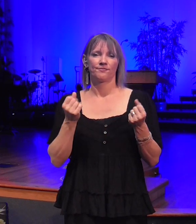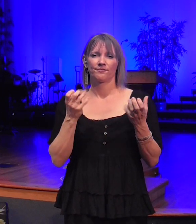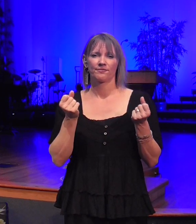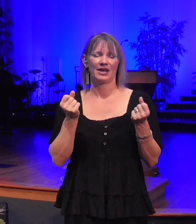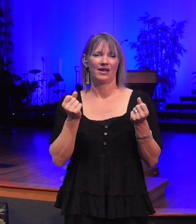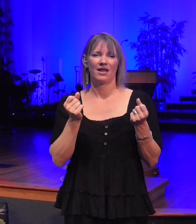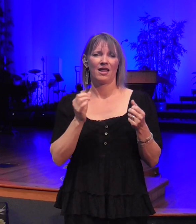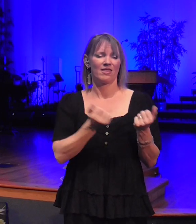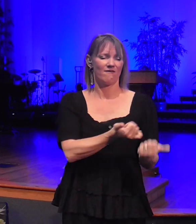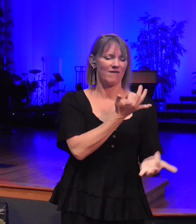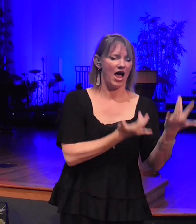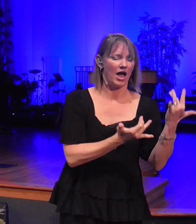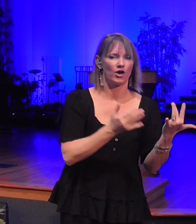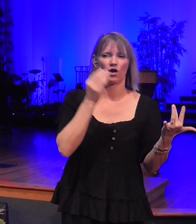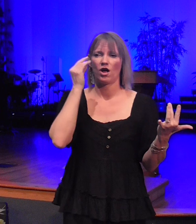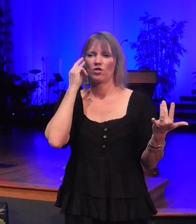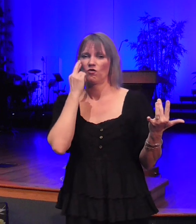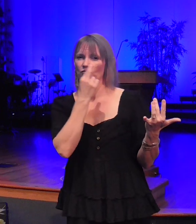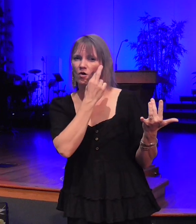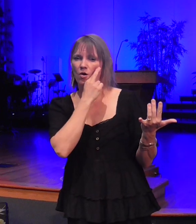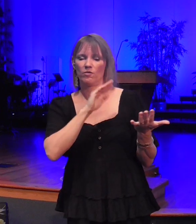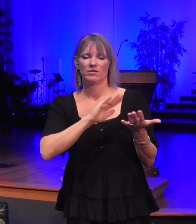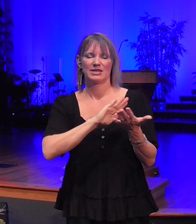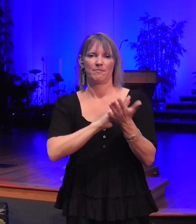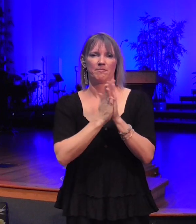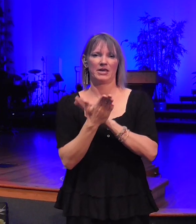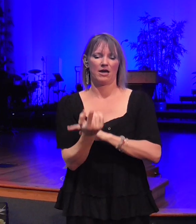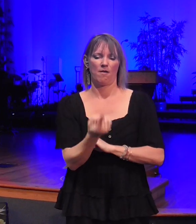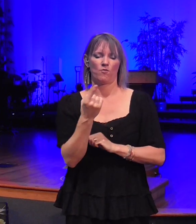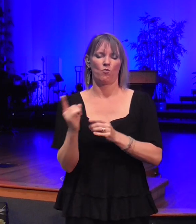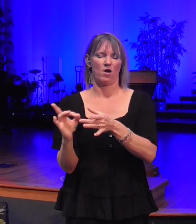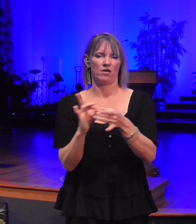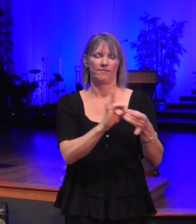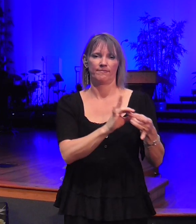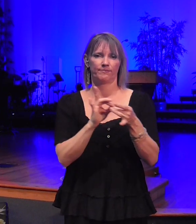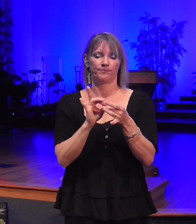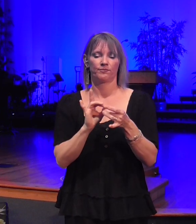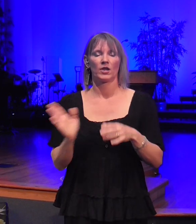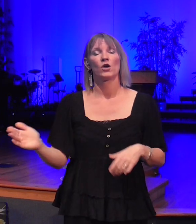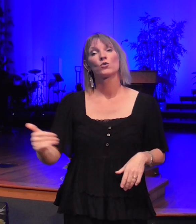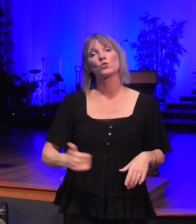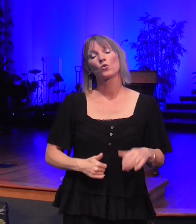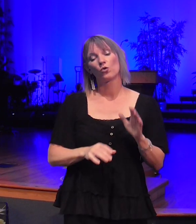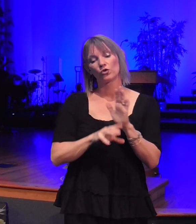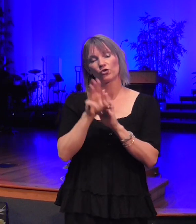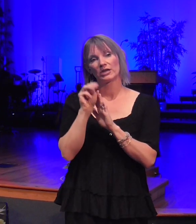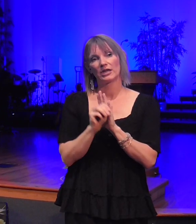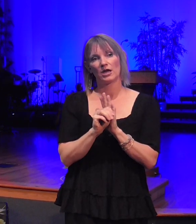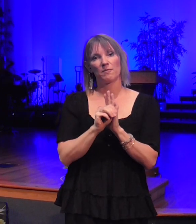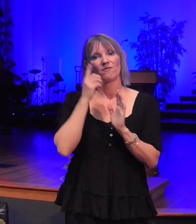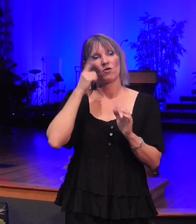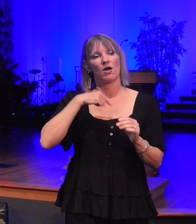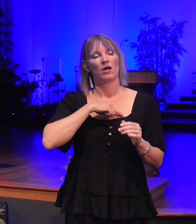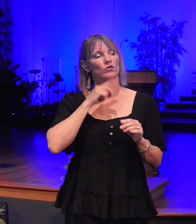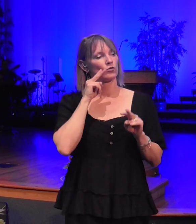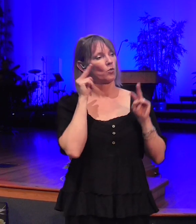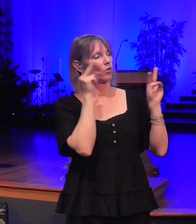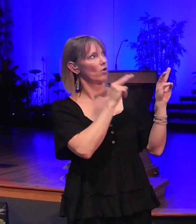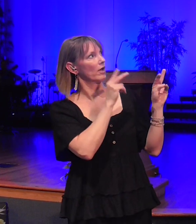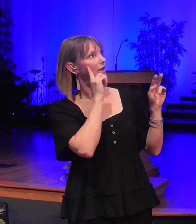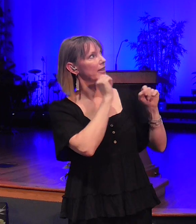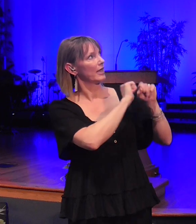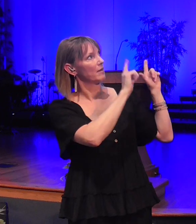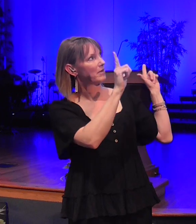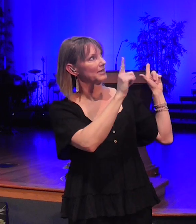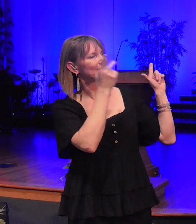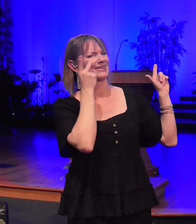are one." The soul's curriculum is to look at an image like that and to realize you're looking in a mirror,